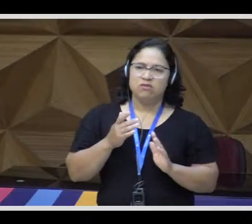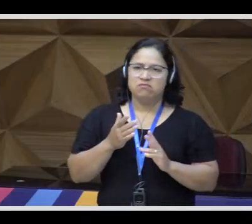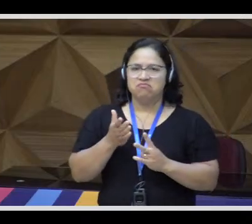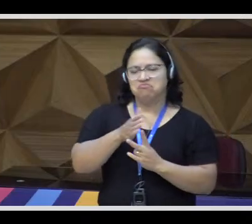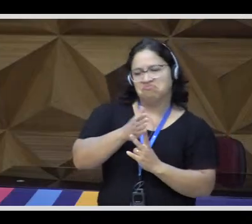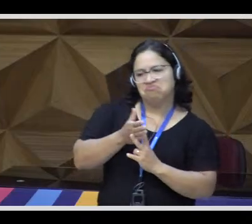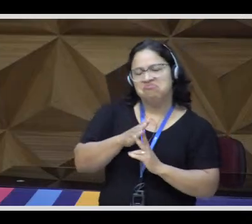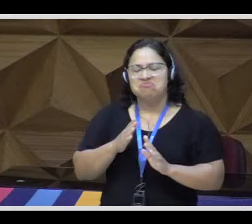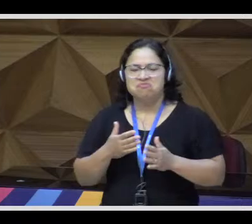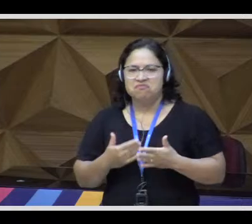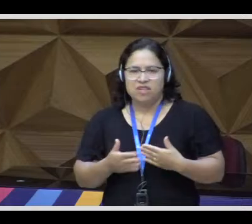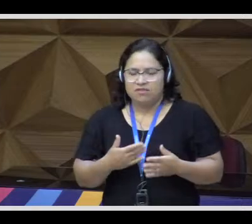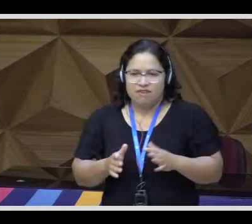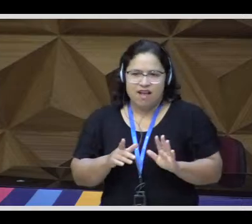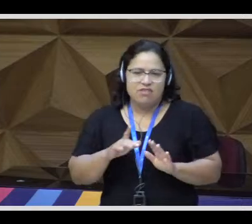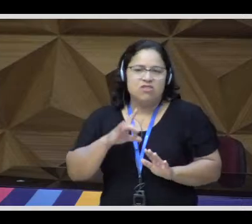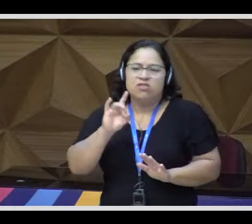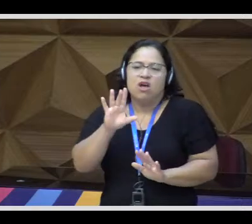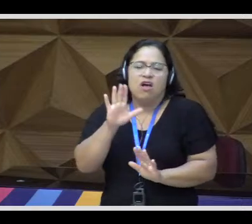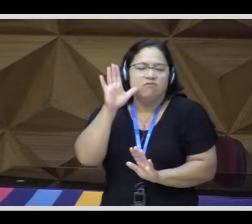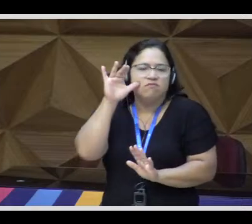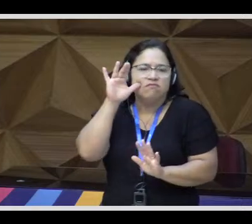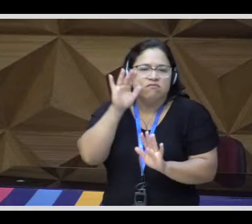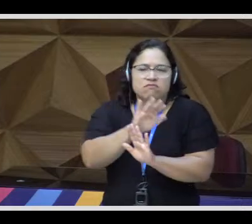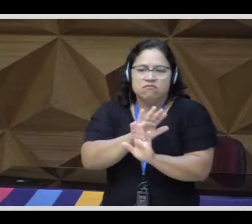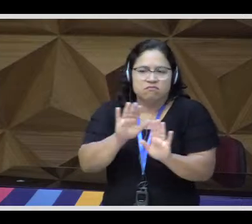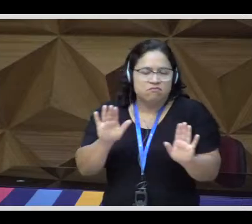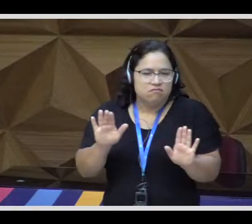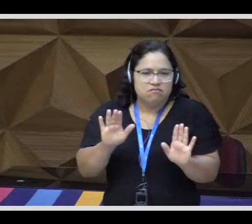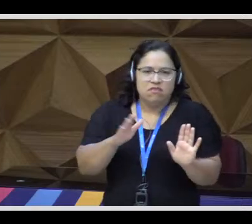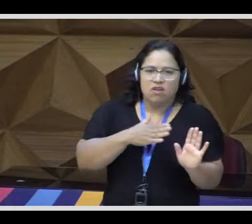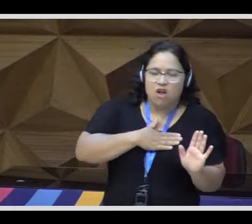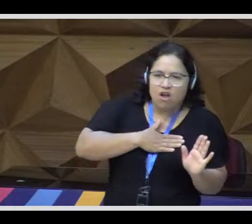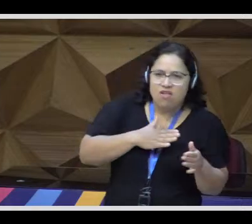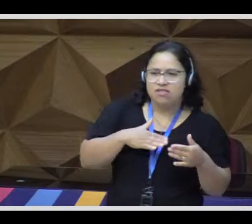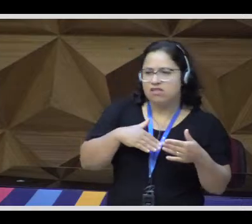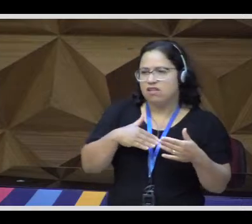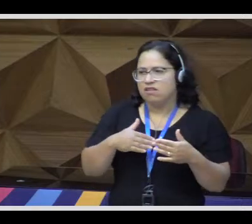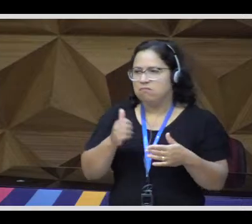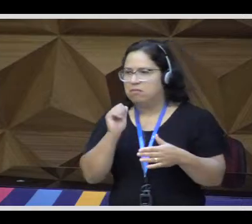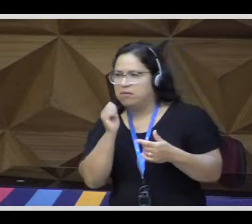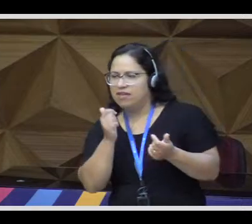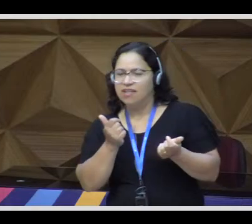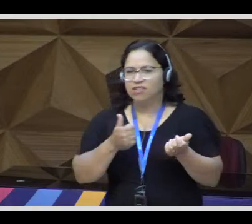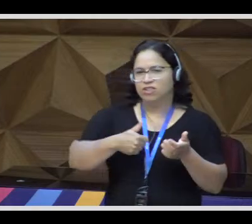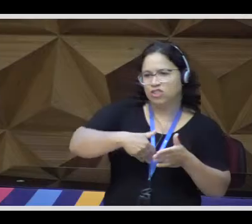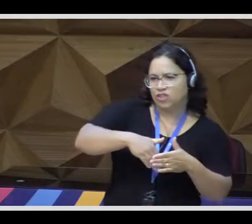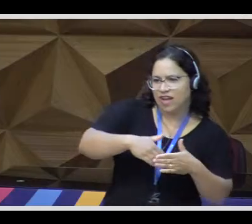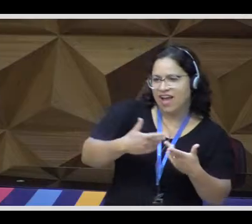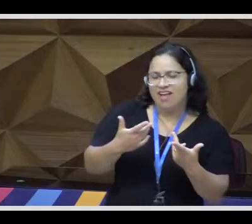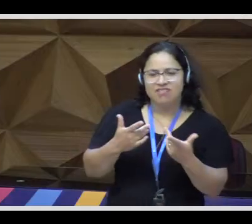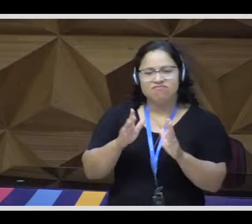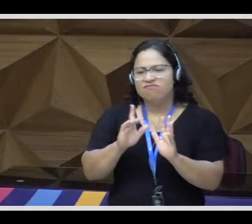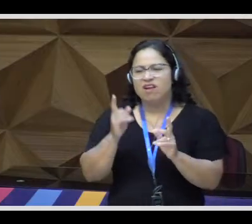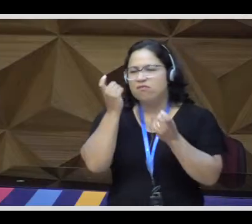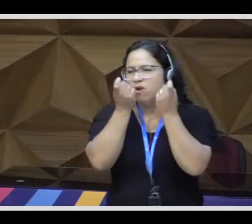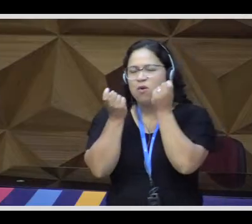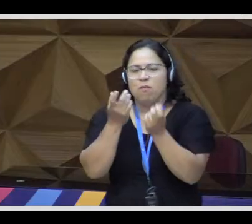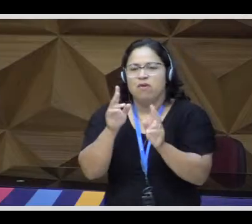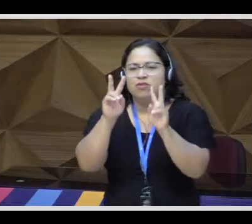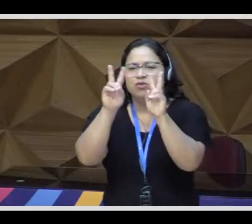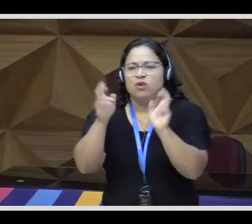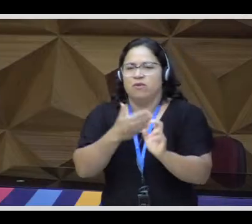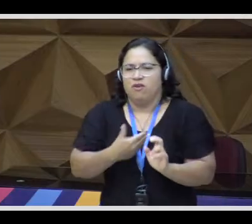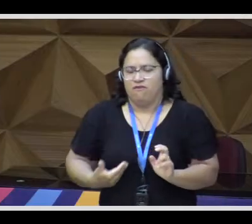watch games, play soccer, drink beer, and all that. So in a survey, what we do